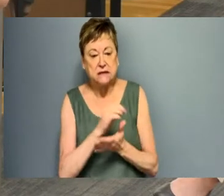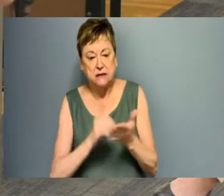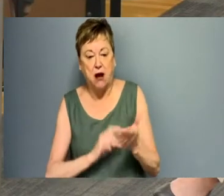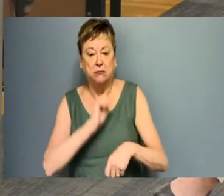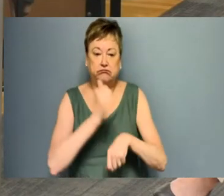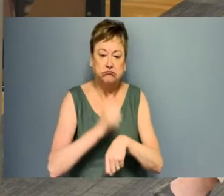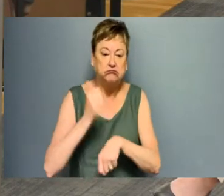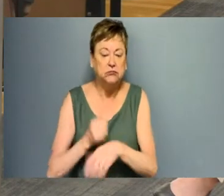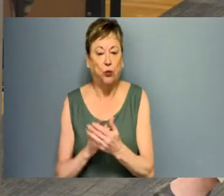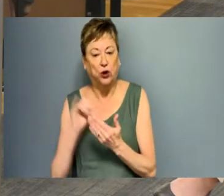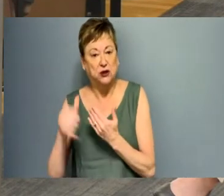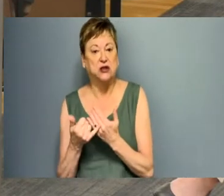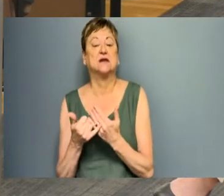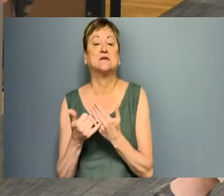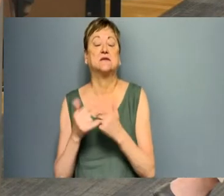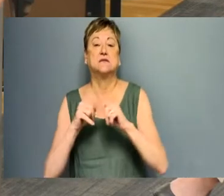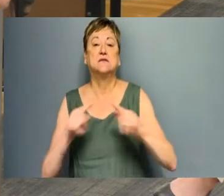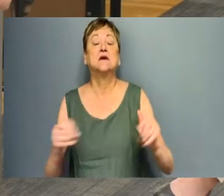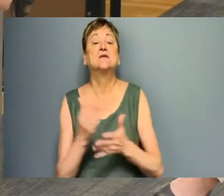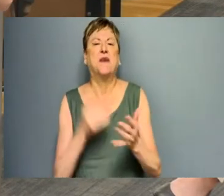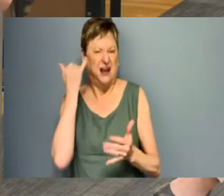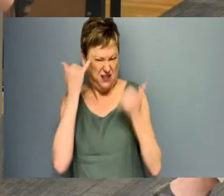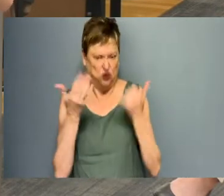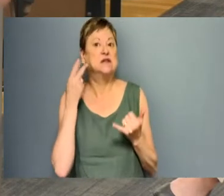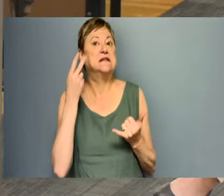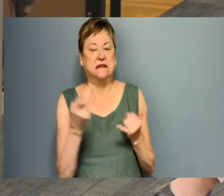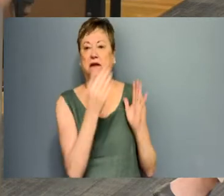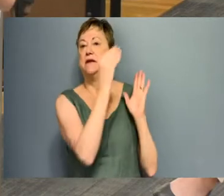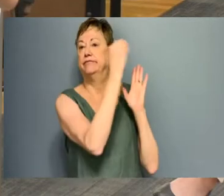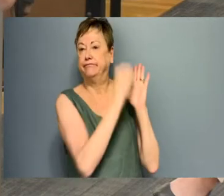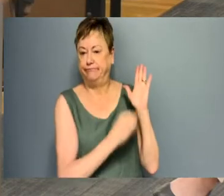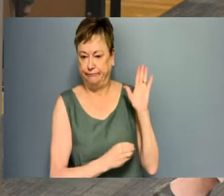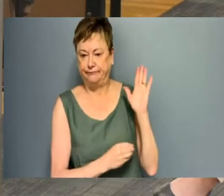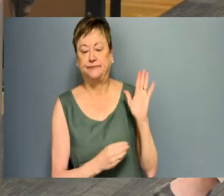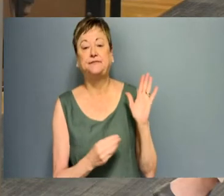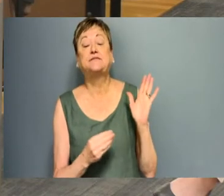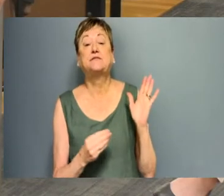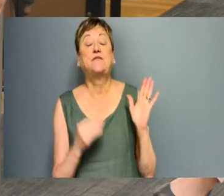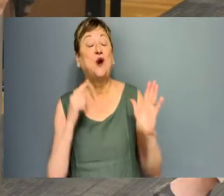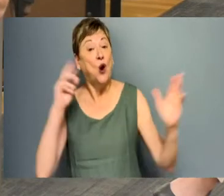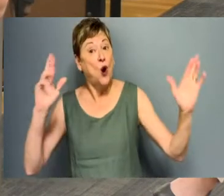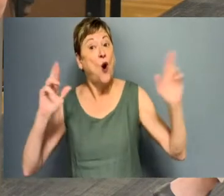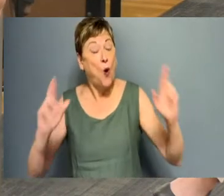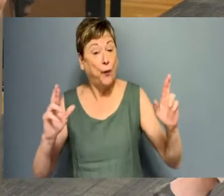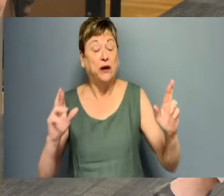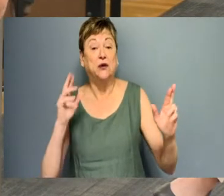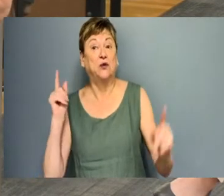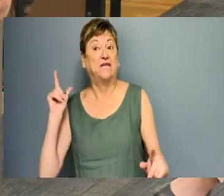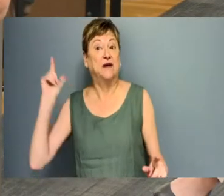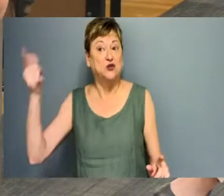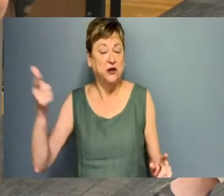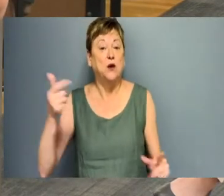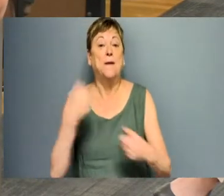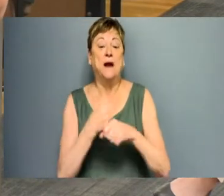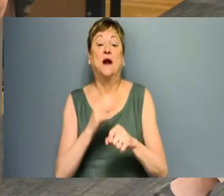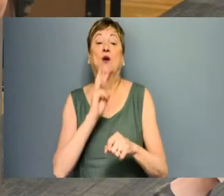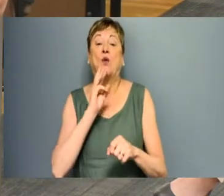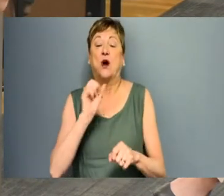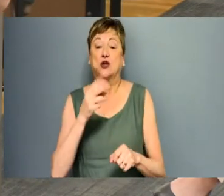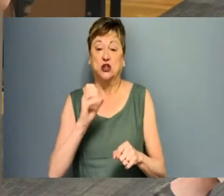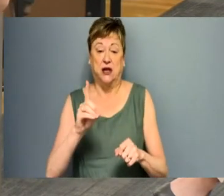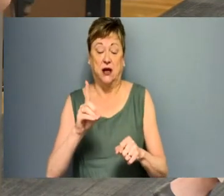projects, and some of those ideas are listed there for you, and all in the hopes of eventually getting to the point where we've stabilized the watershed